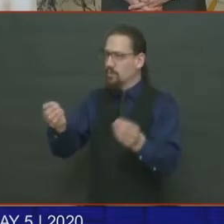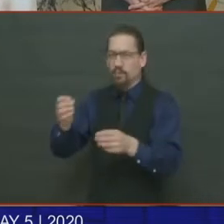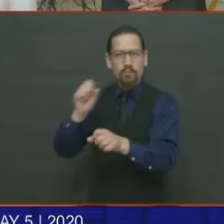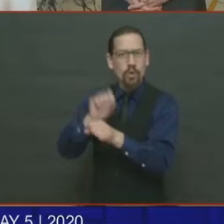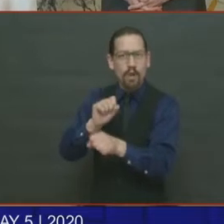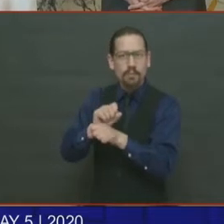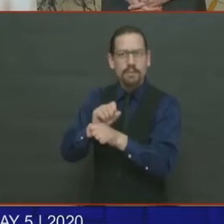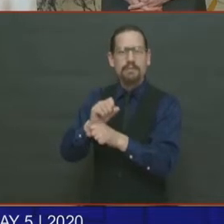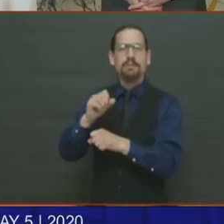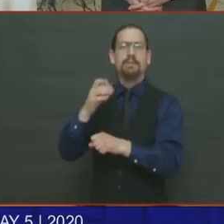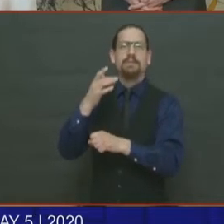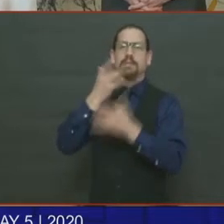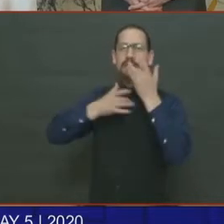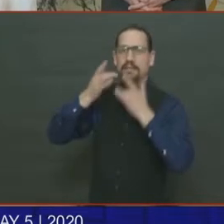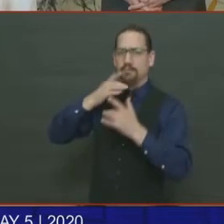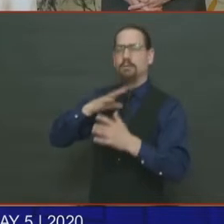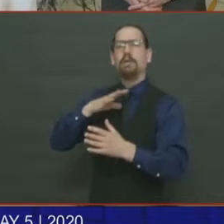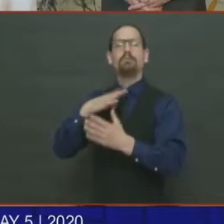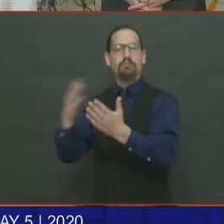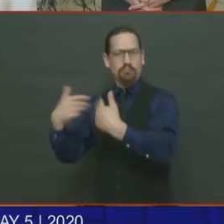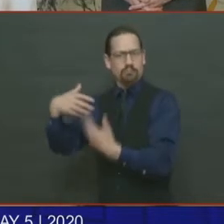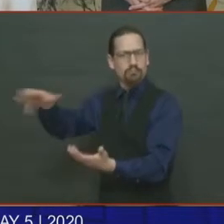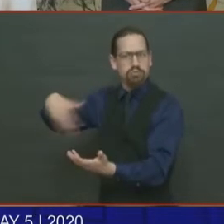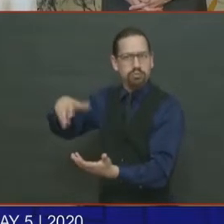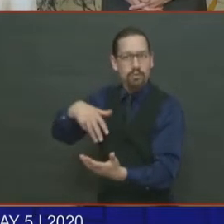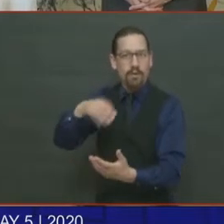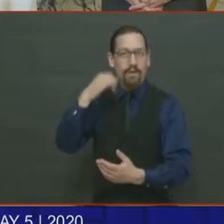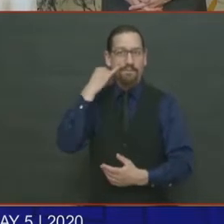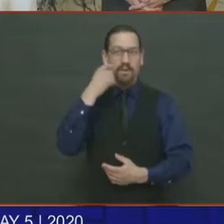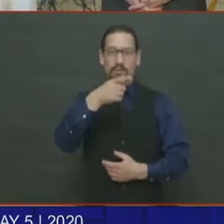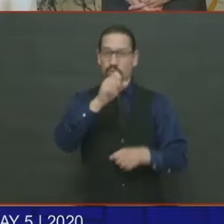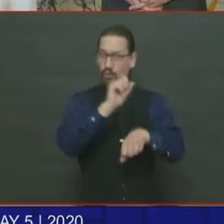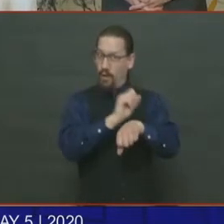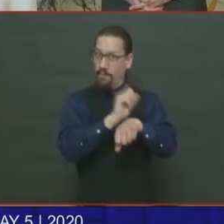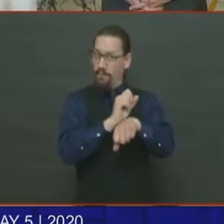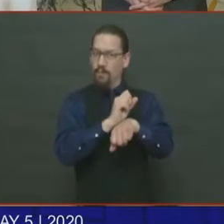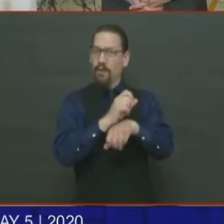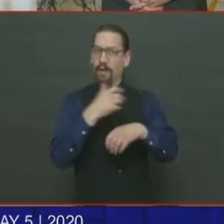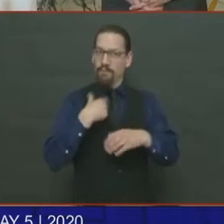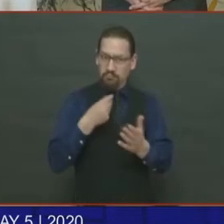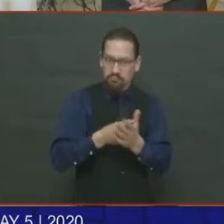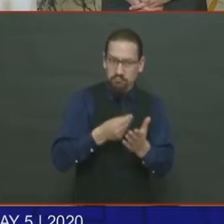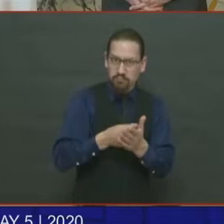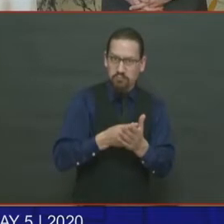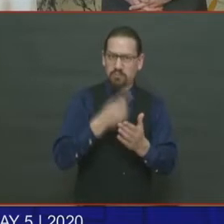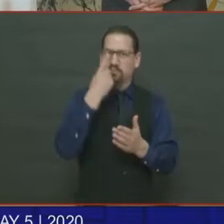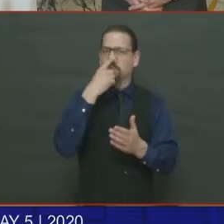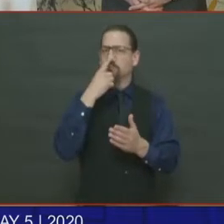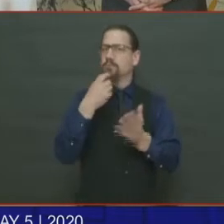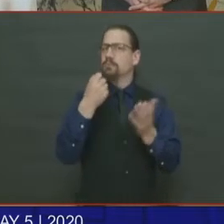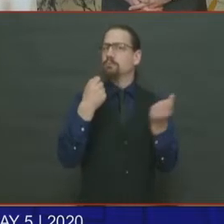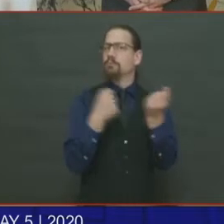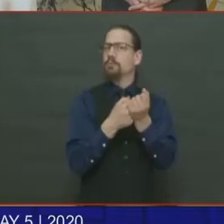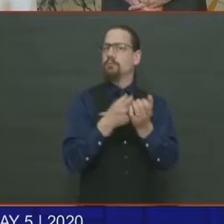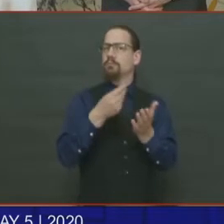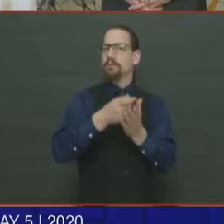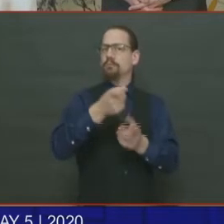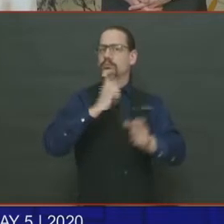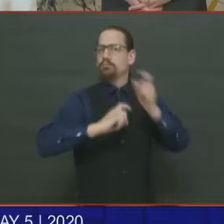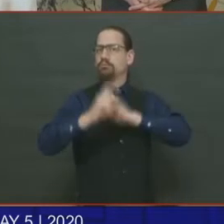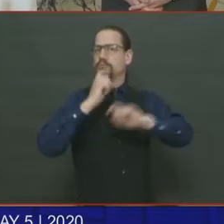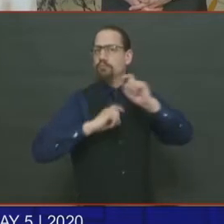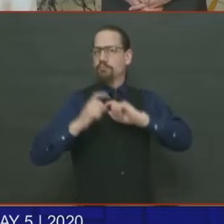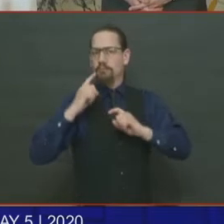they're doing amazing work. We've also worked with our federal partners to open up home delivery of groceries for families on